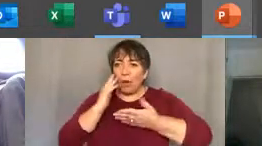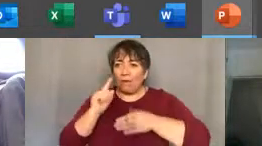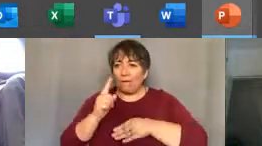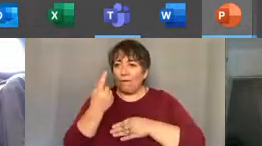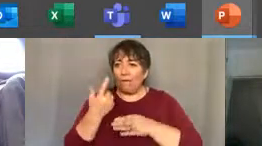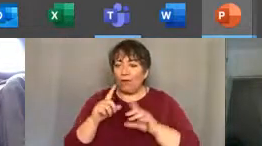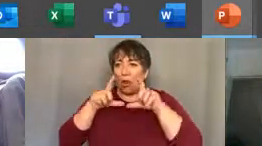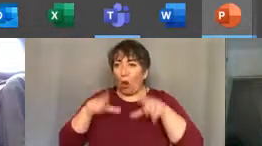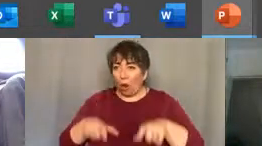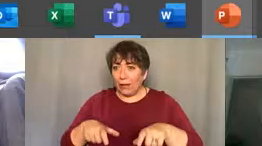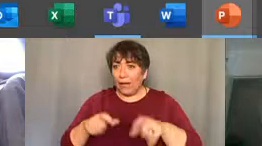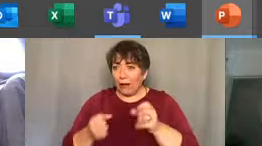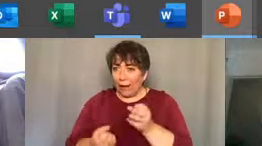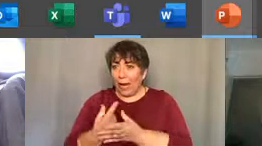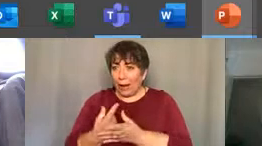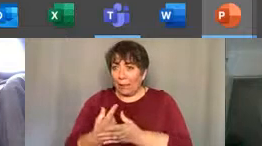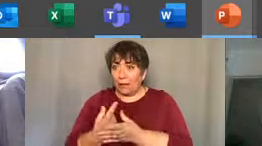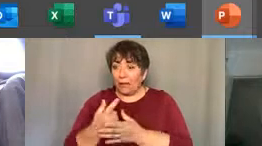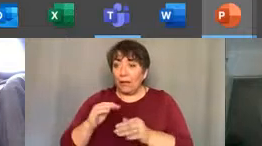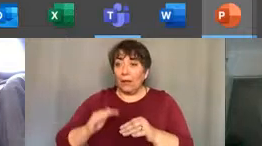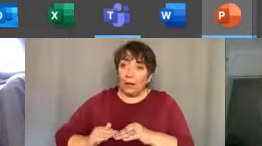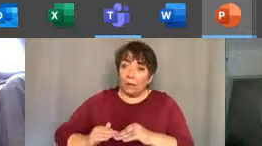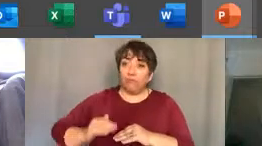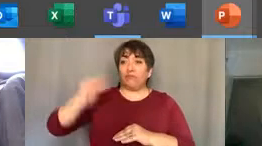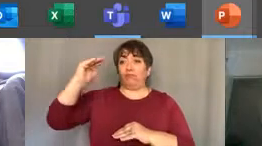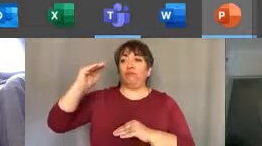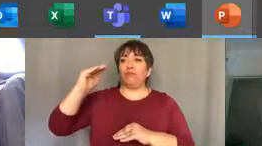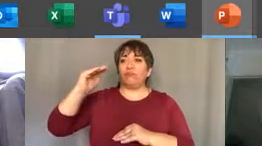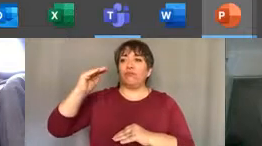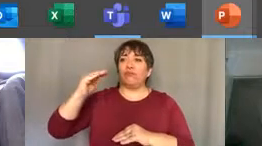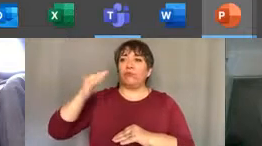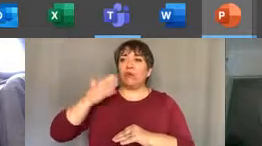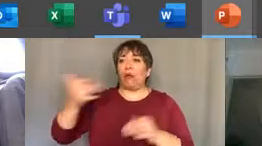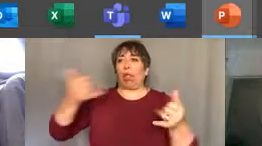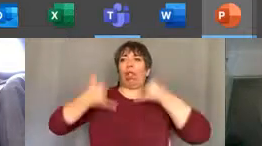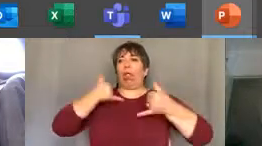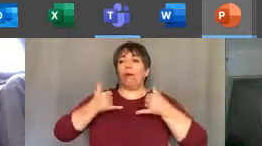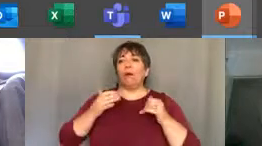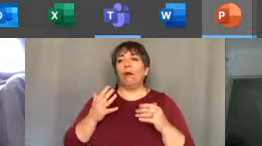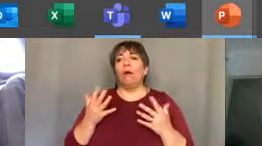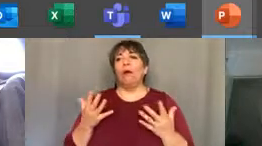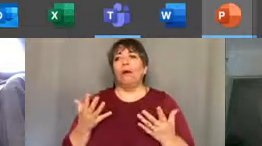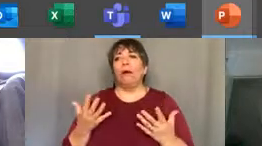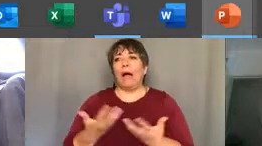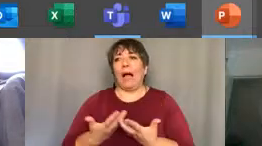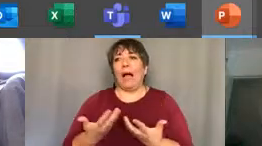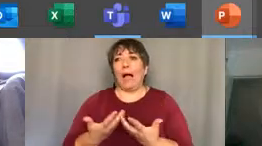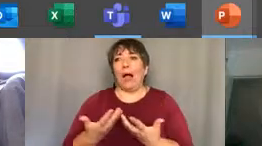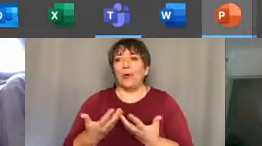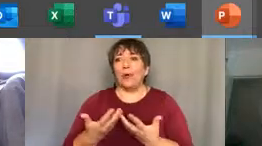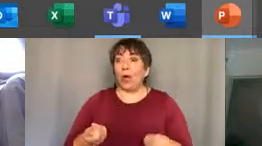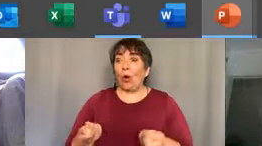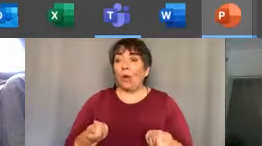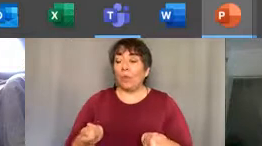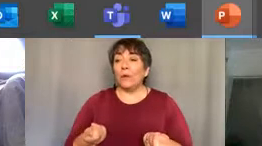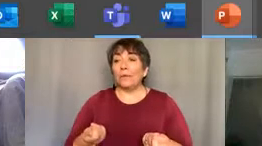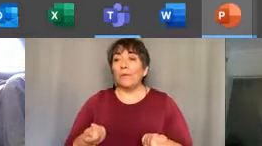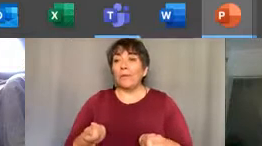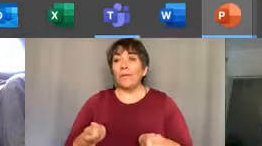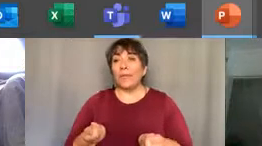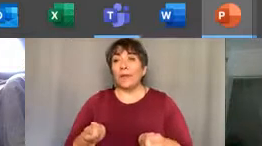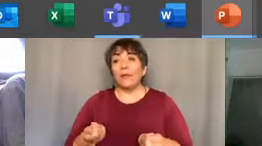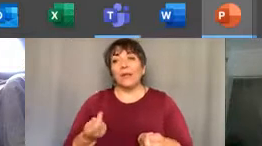an immediate 30% spike in demand. And what we did to counter that was go through a very